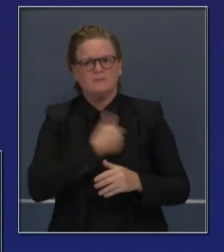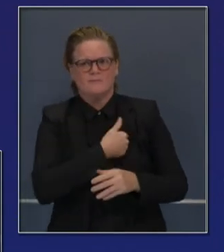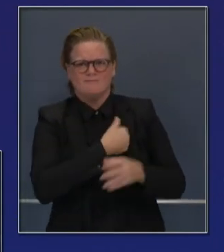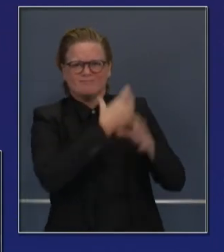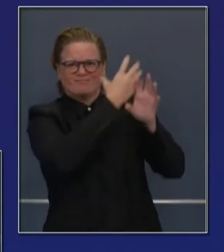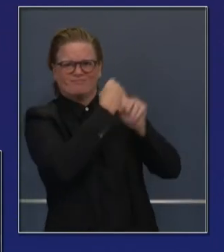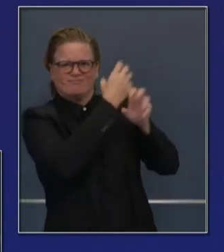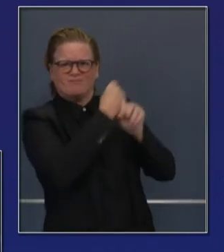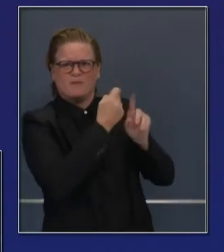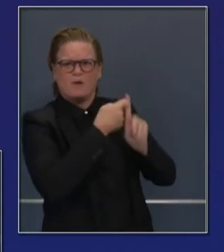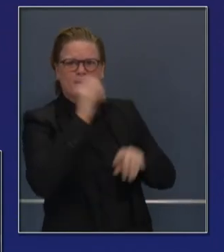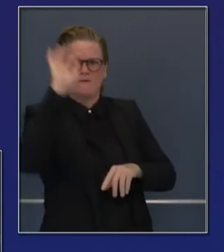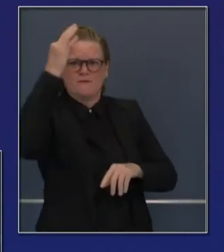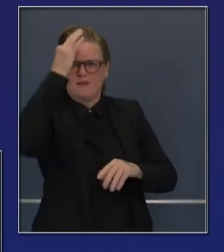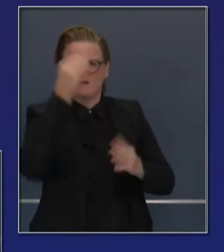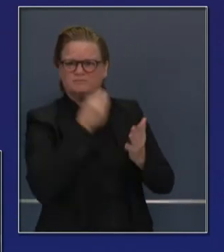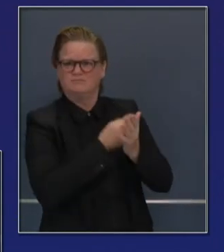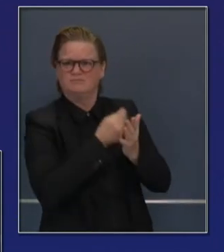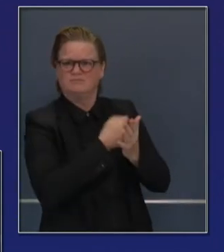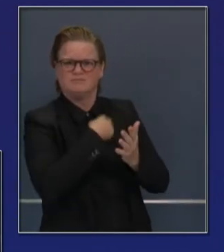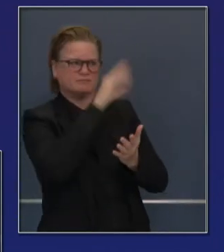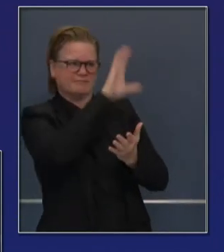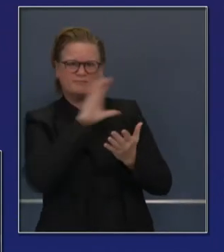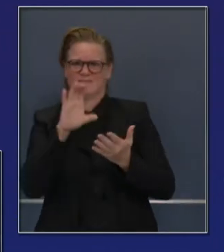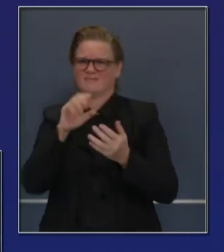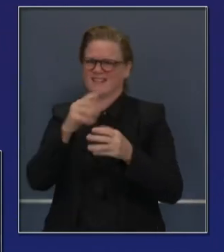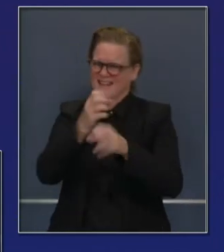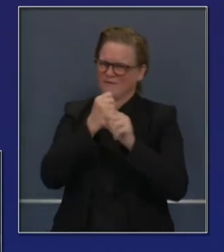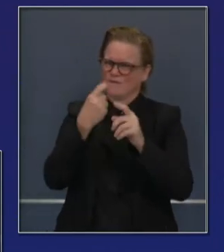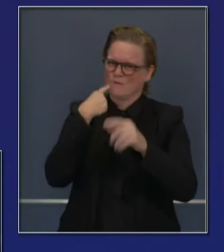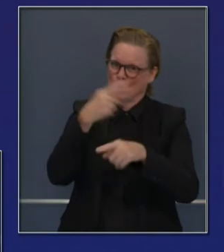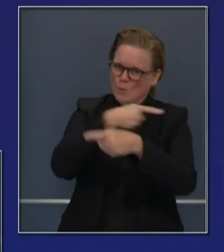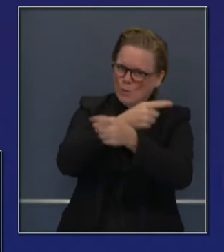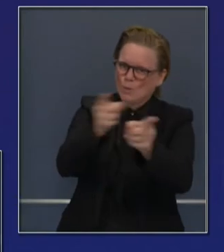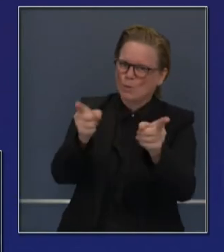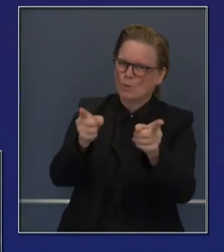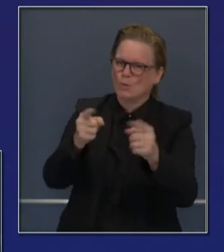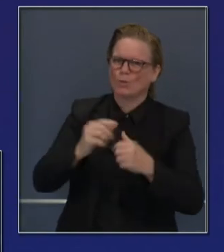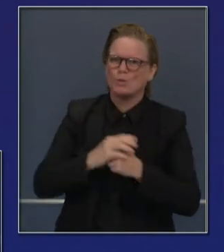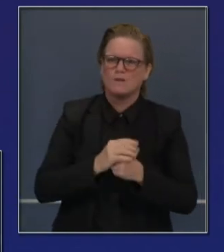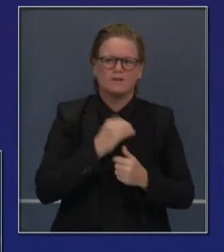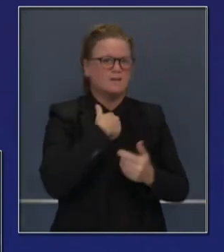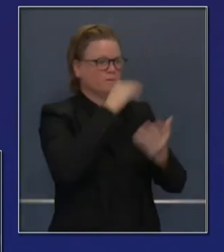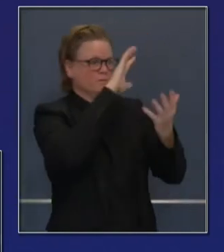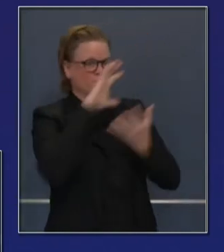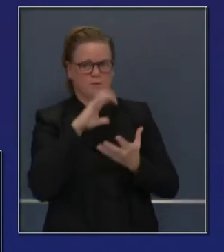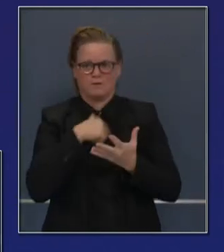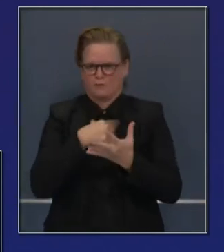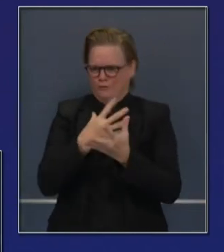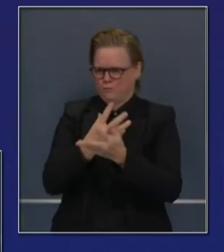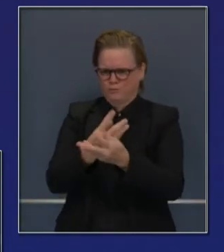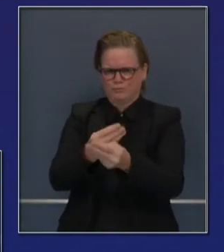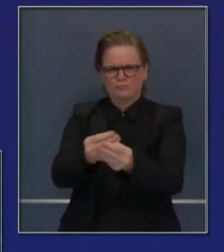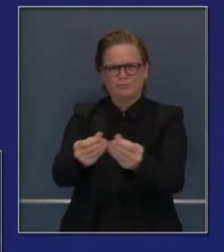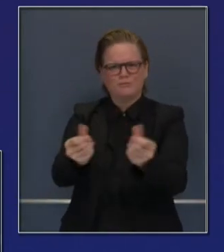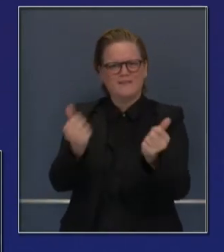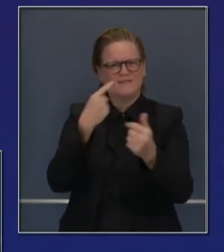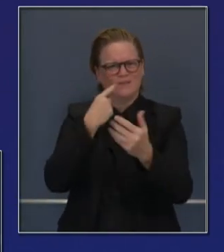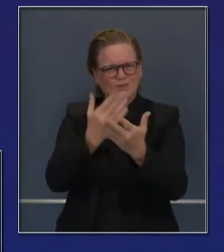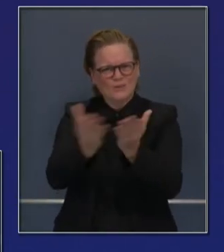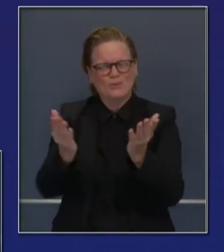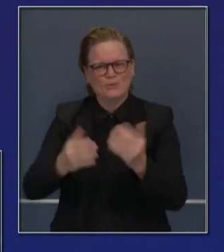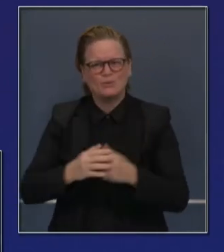over $100 billion since the beginning of this pandemic. I recognize it's not even close to enough. Trust me, I recognize this